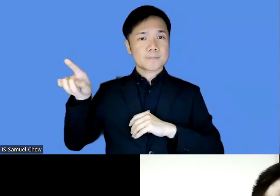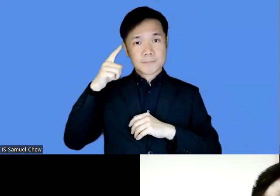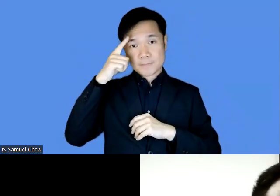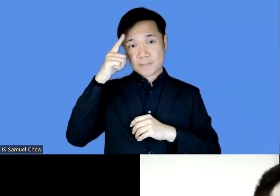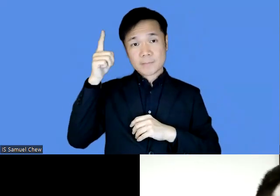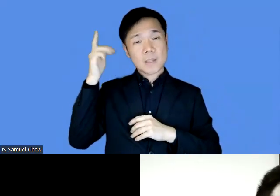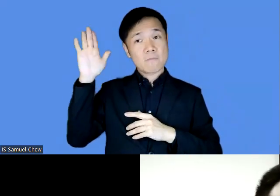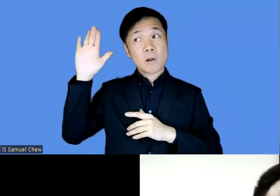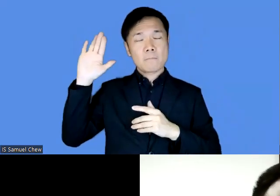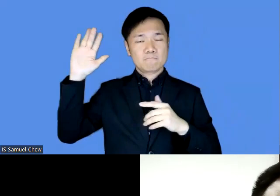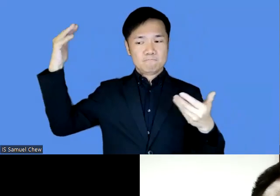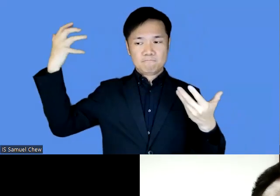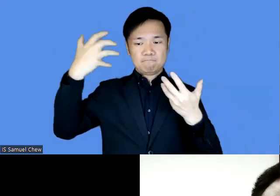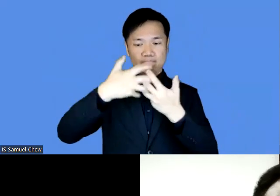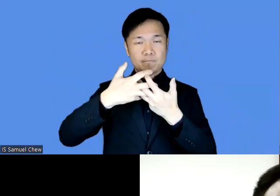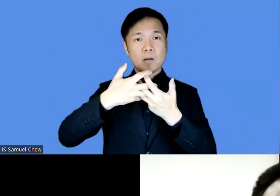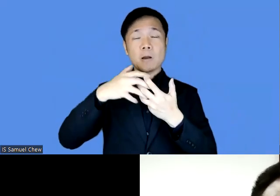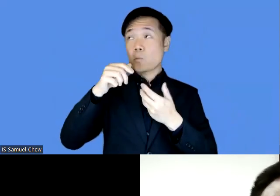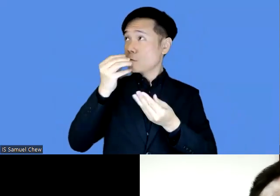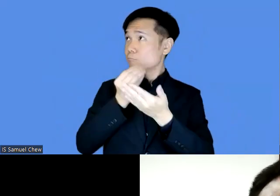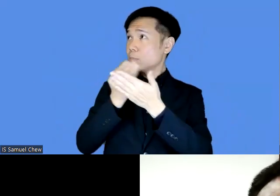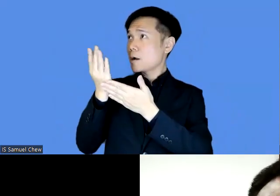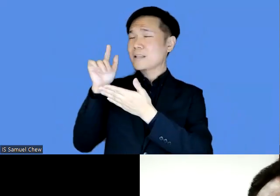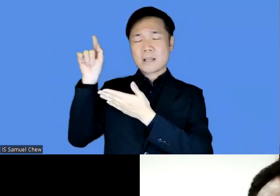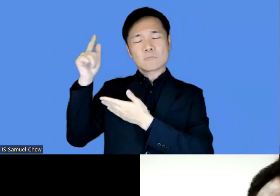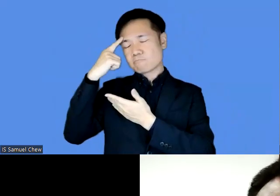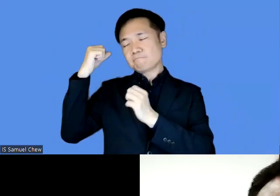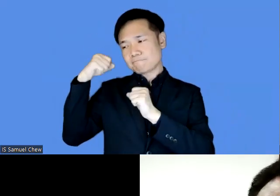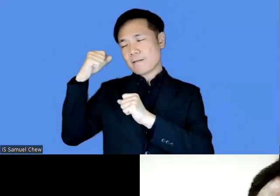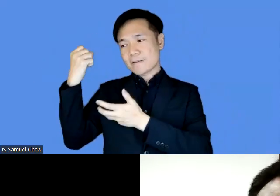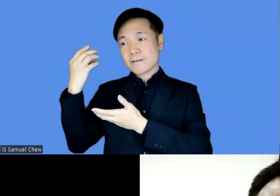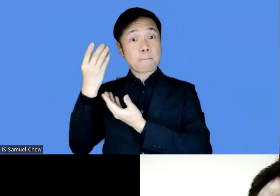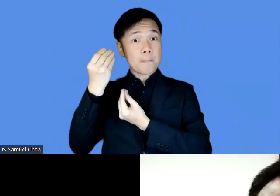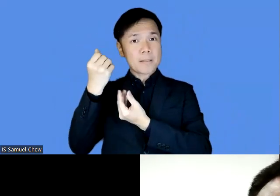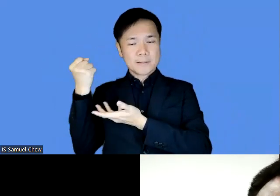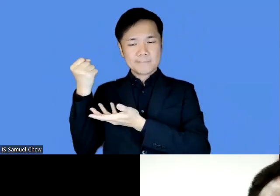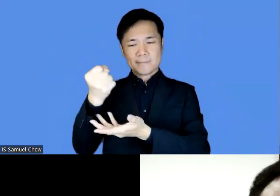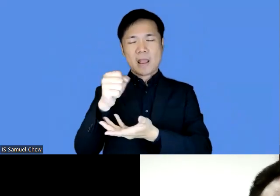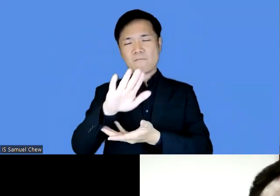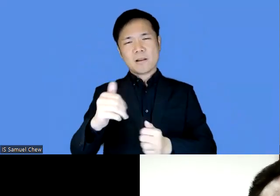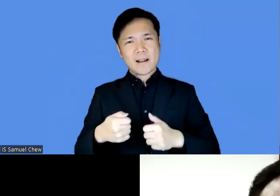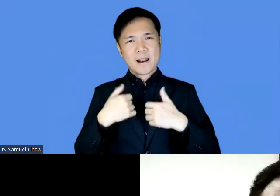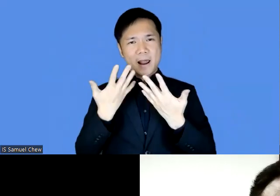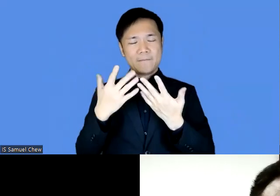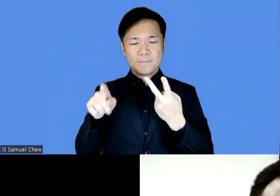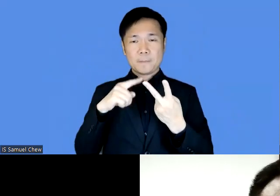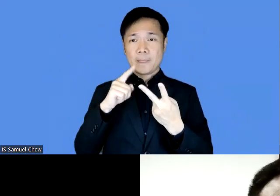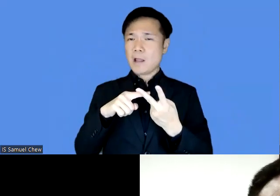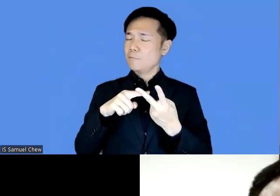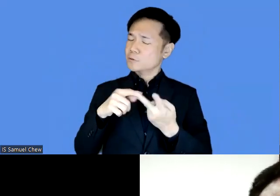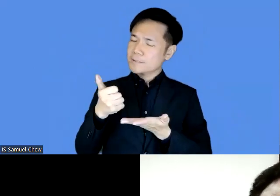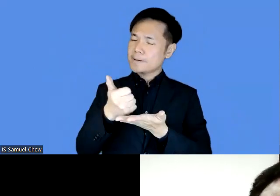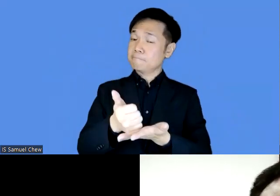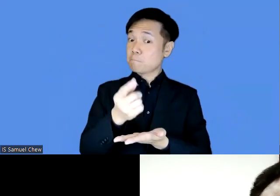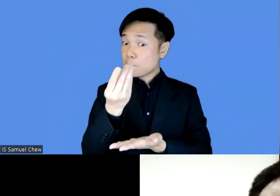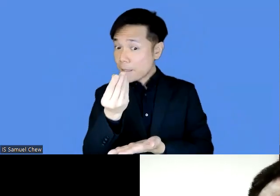with disabilities and offer them with minimum living allowances, and also information about subsidy offered to them,